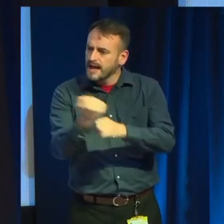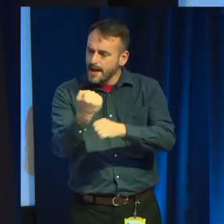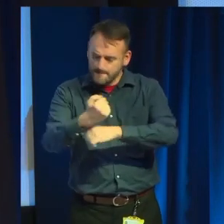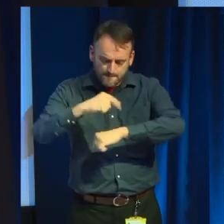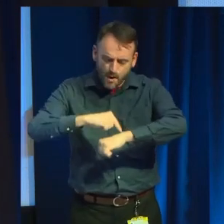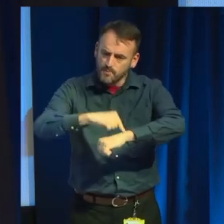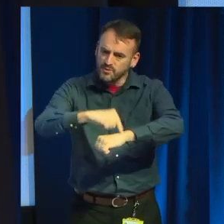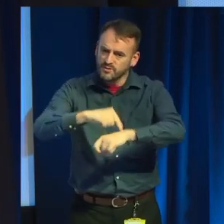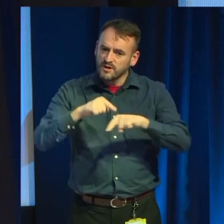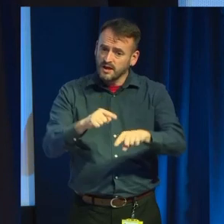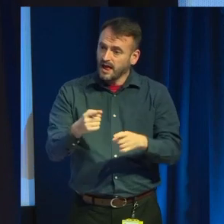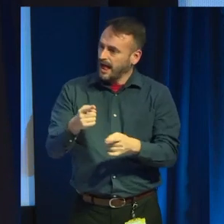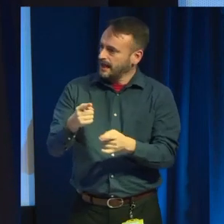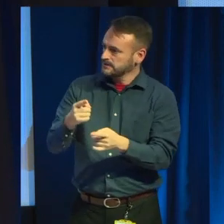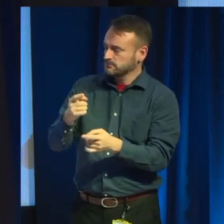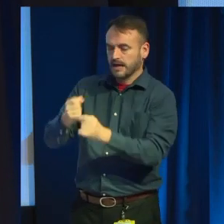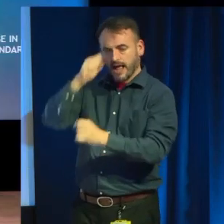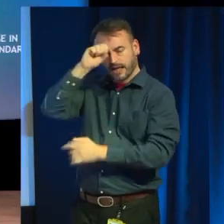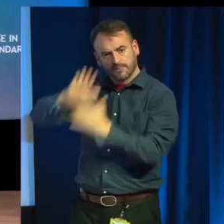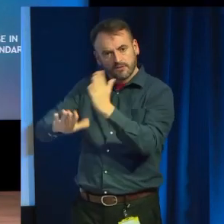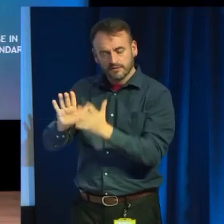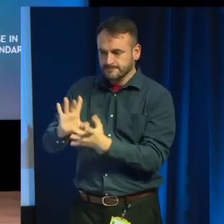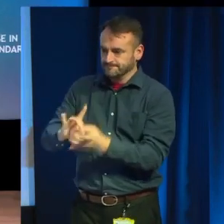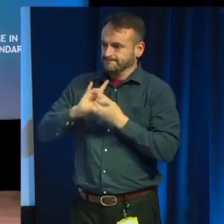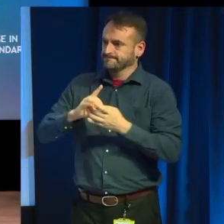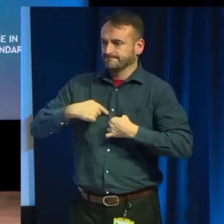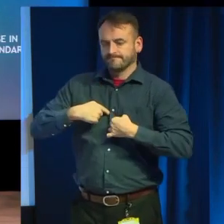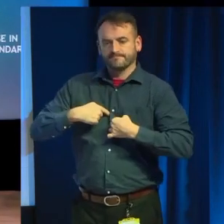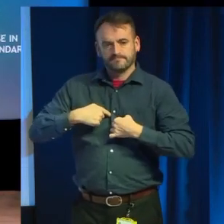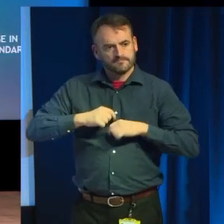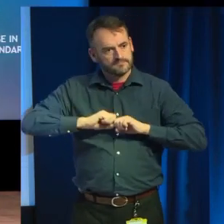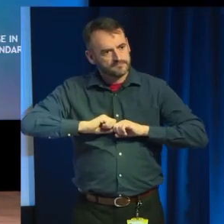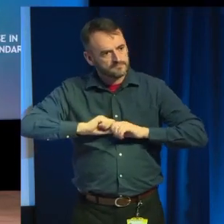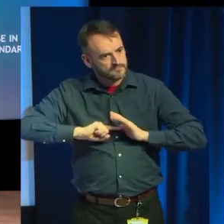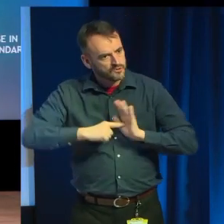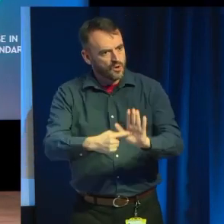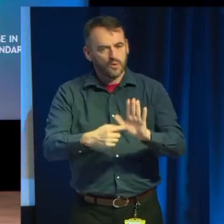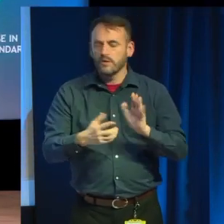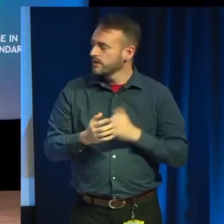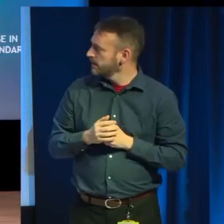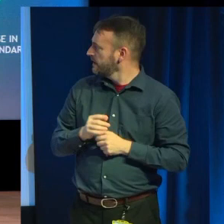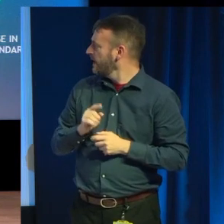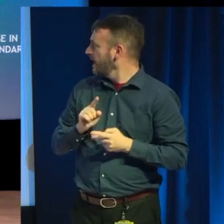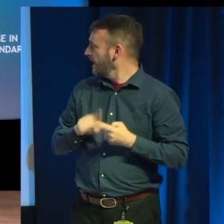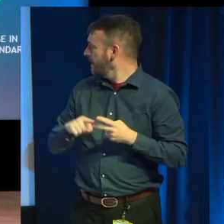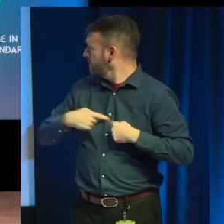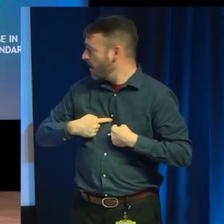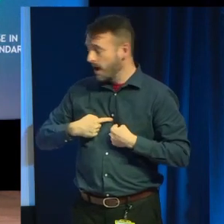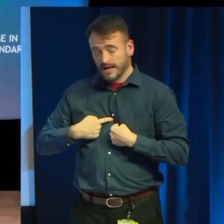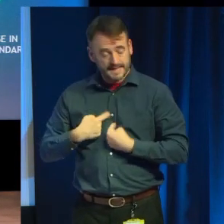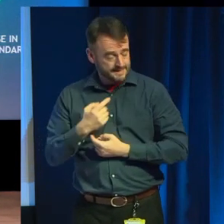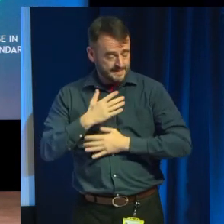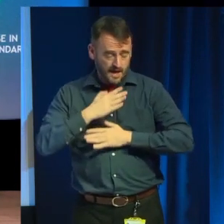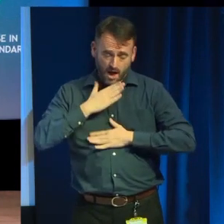you and that are important for you to convey. And again, in my humble opinion, everything else in game dev is